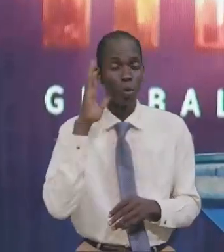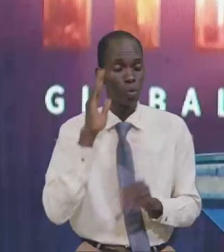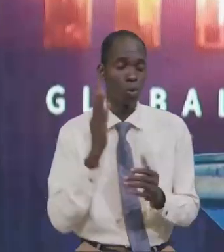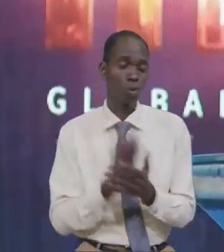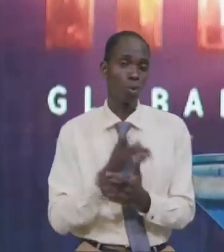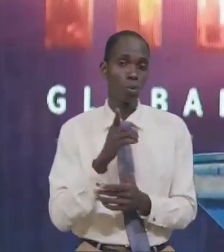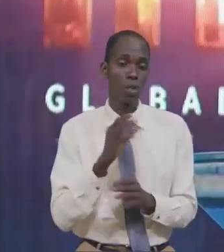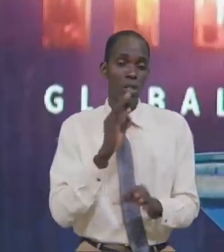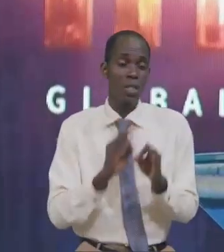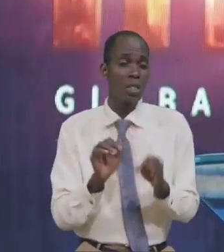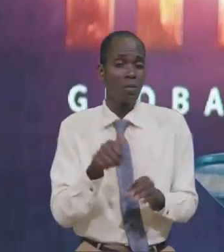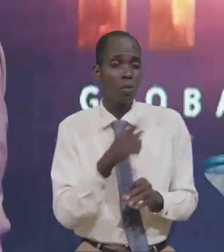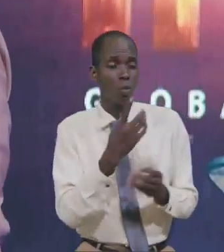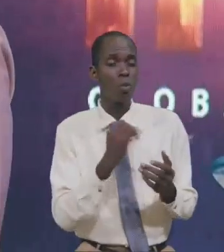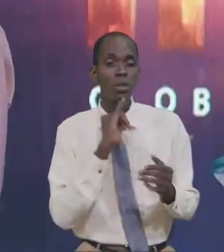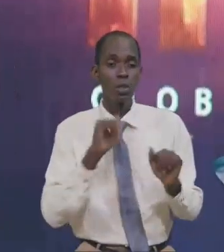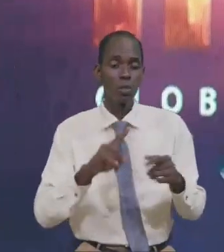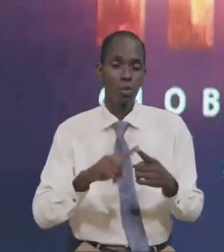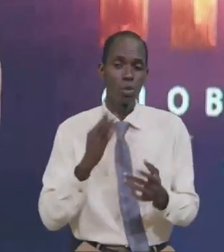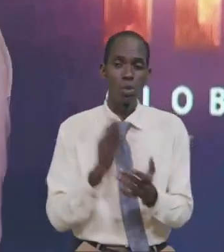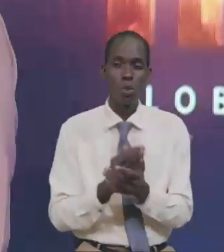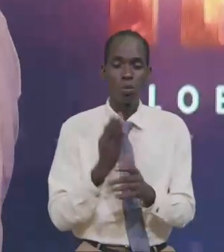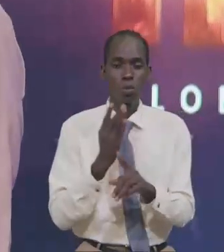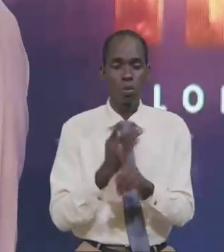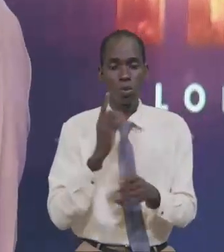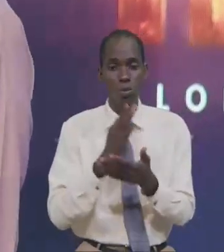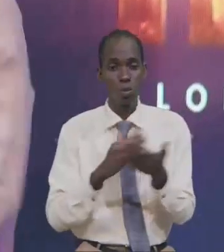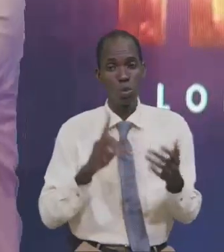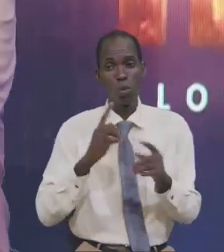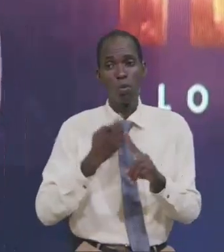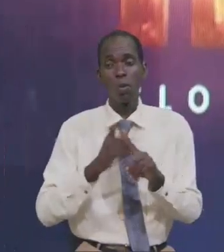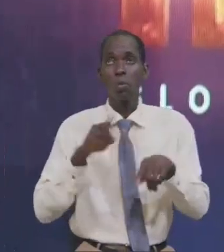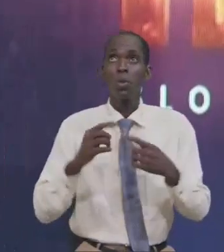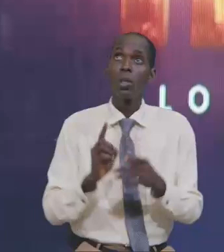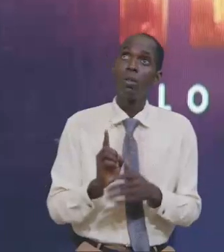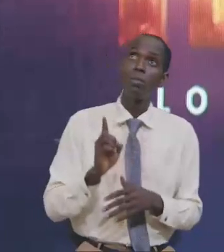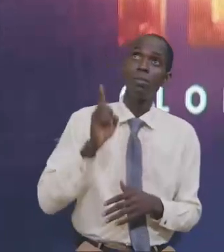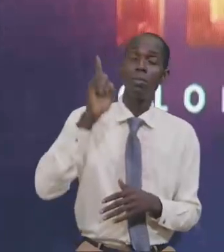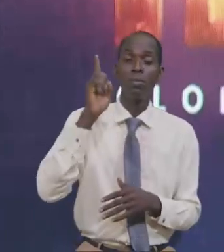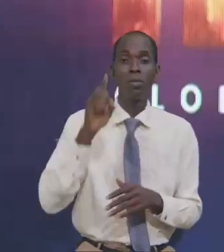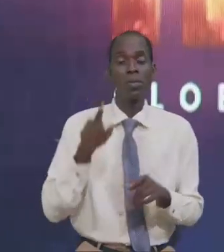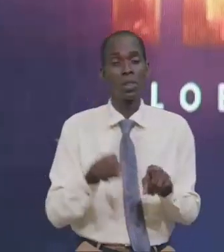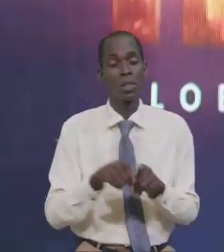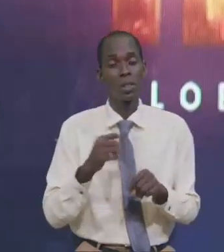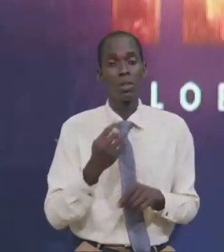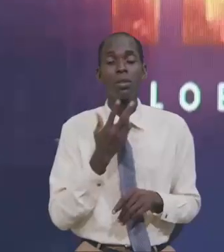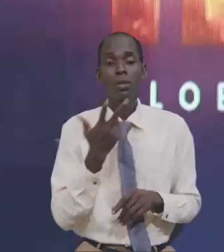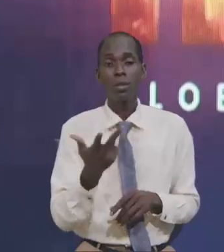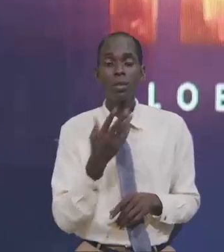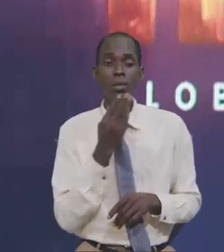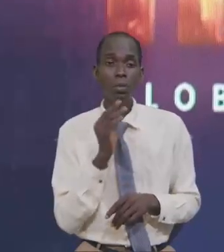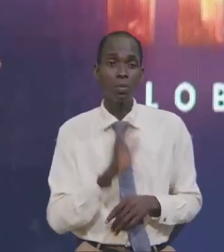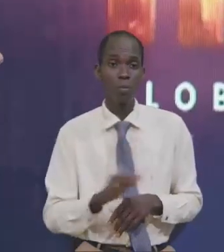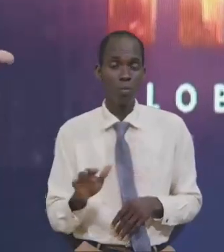Abednego for, Nebuchadnezzar could have stopped them. The furnace of fire could have stopped